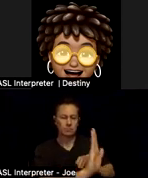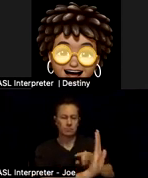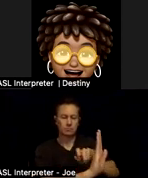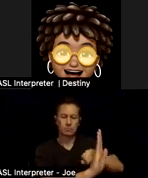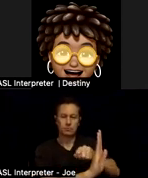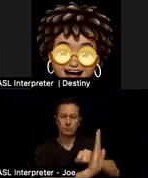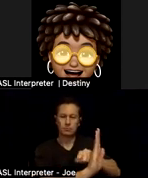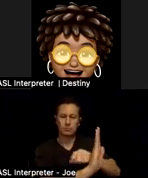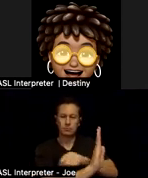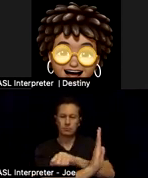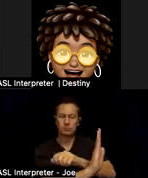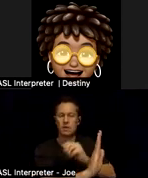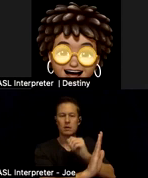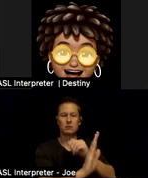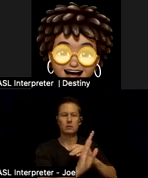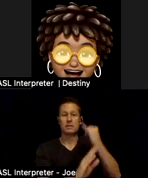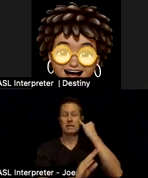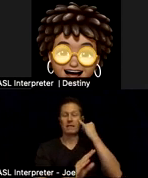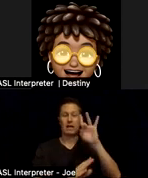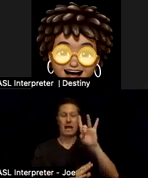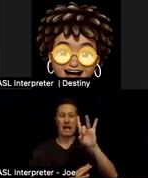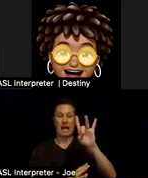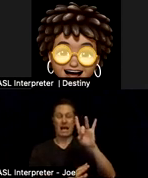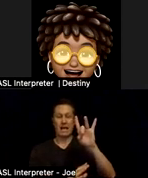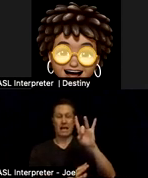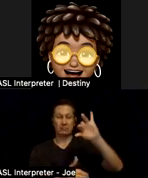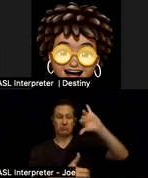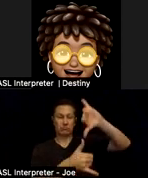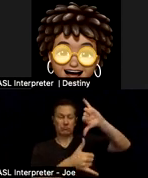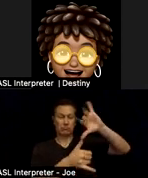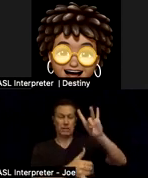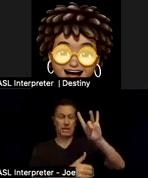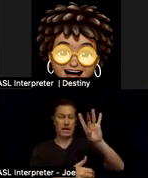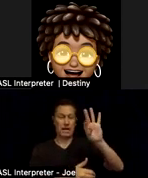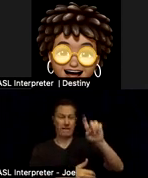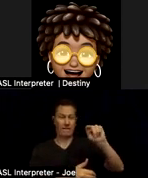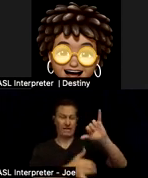if you had an 8 foot tall bookshelf and you're fastening only to the top of the bookshelf,